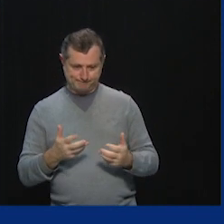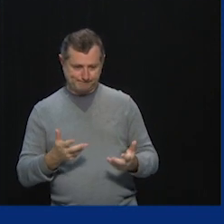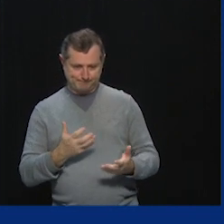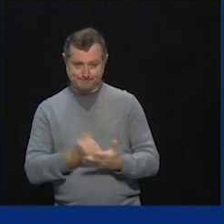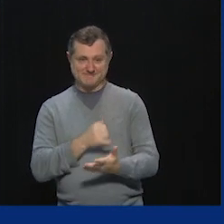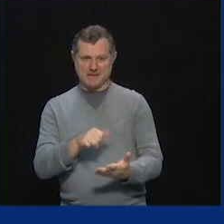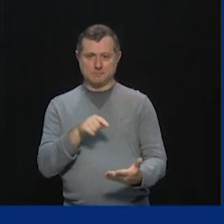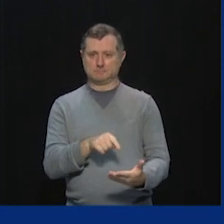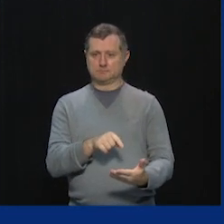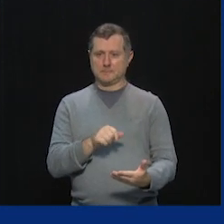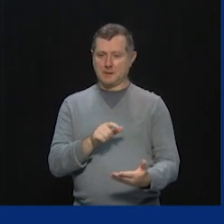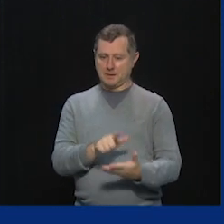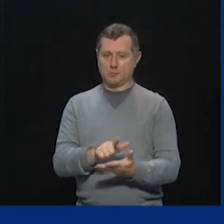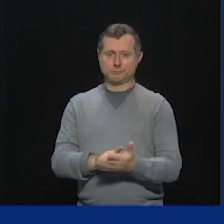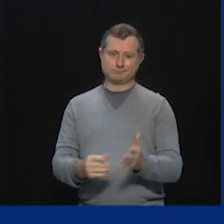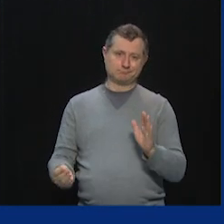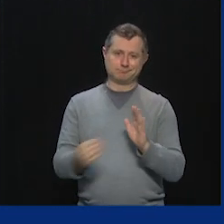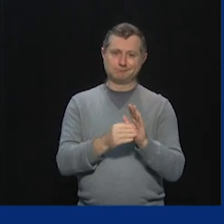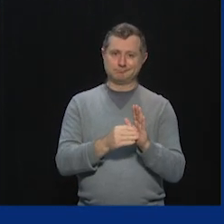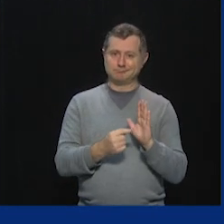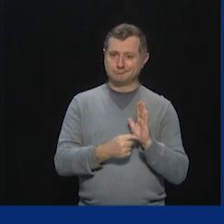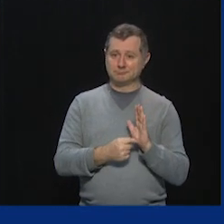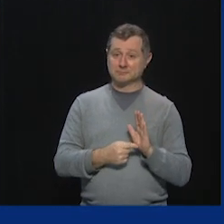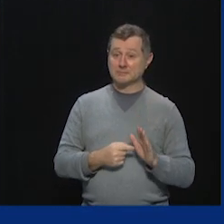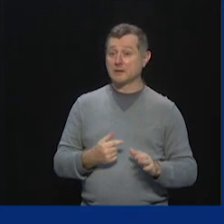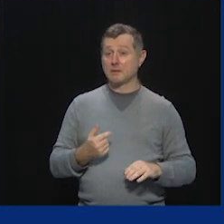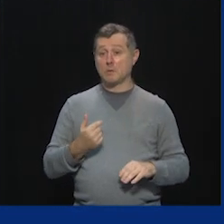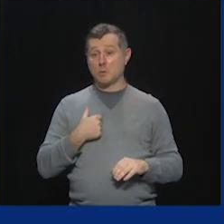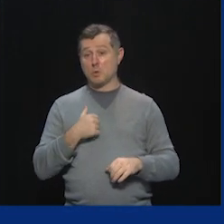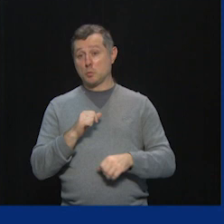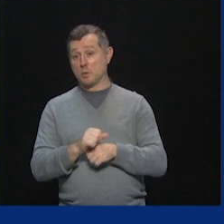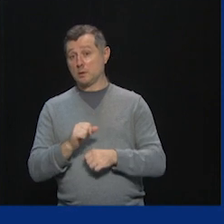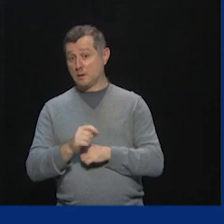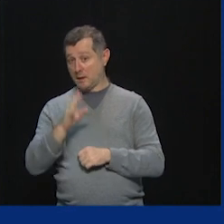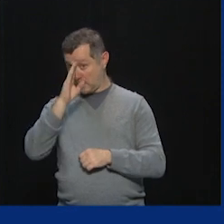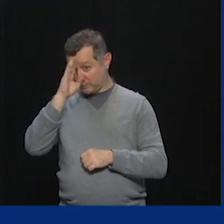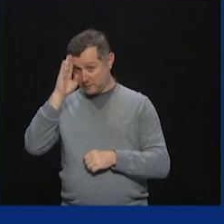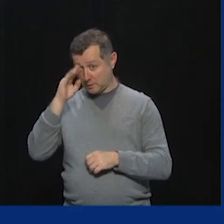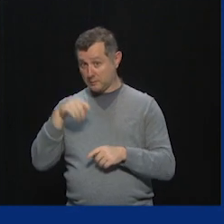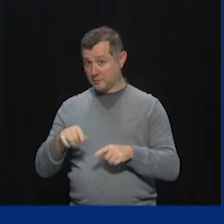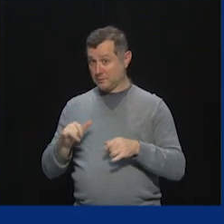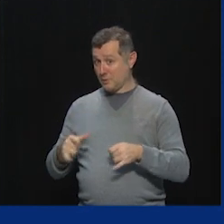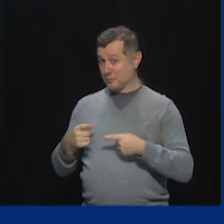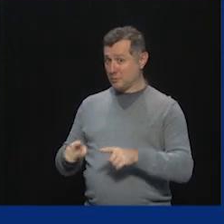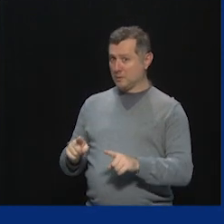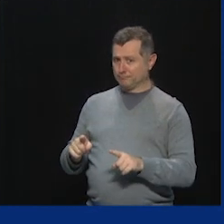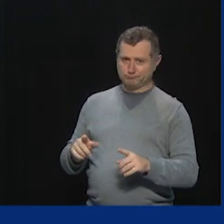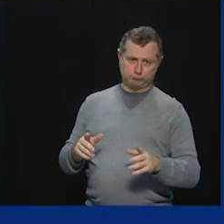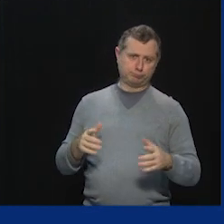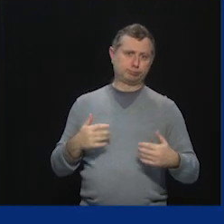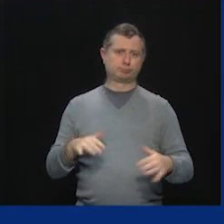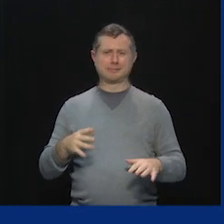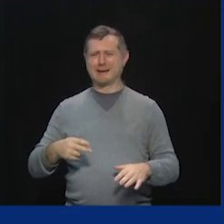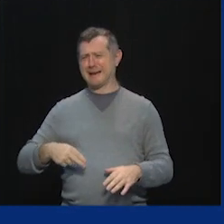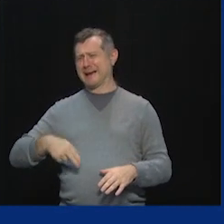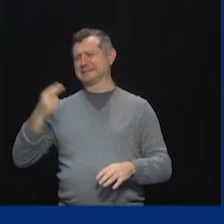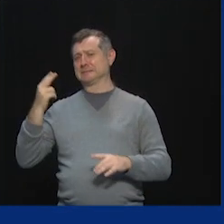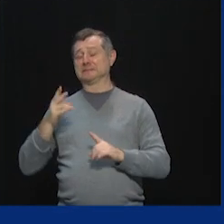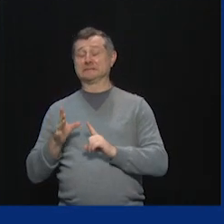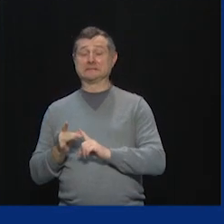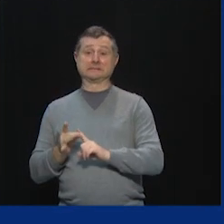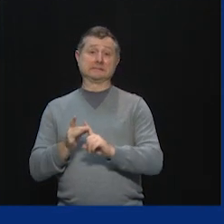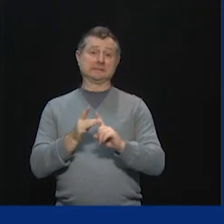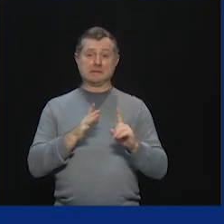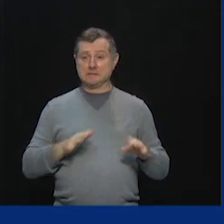hospital during the height of the pandemic. And having ran out of ventilators and what that feeling